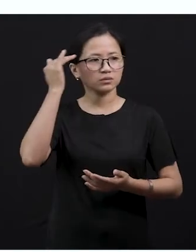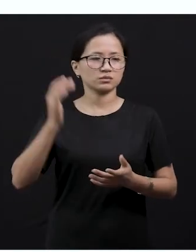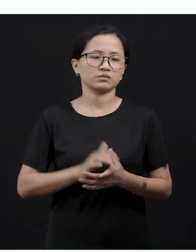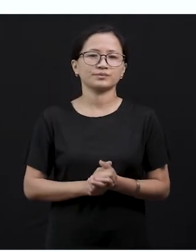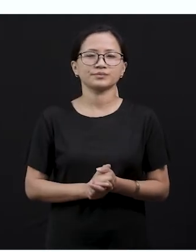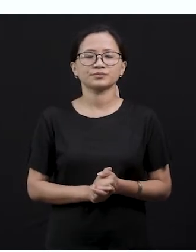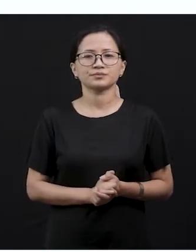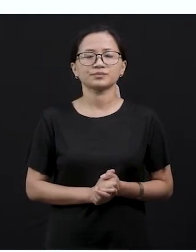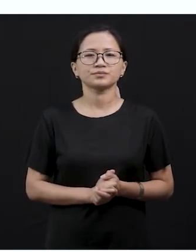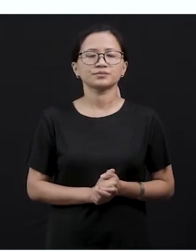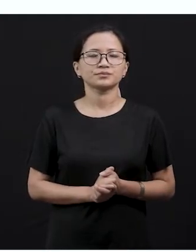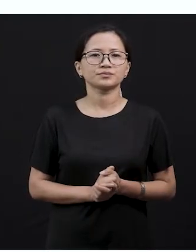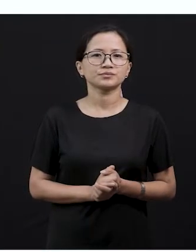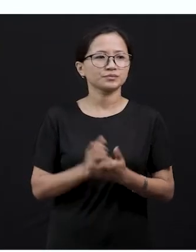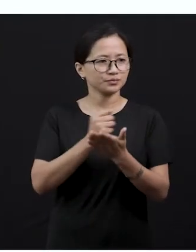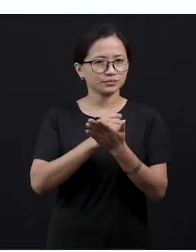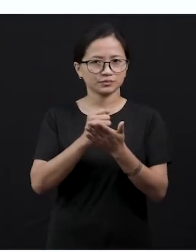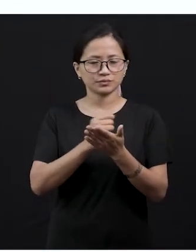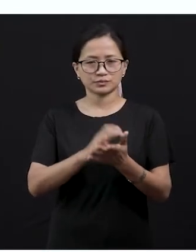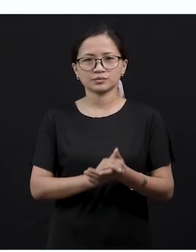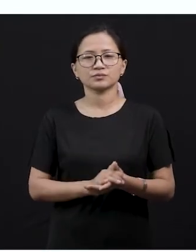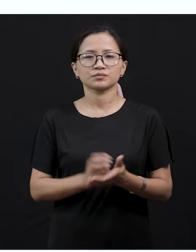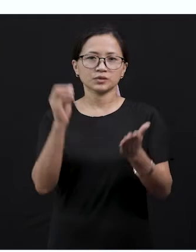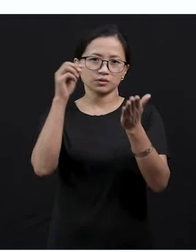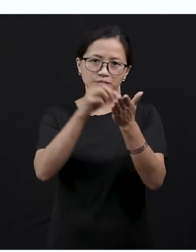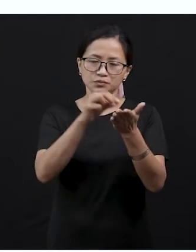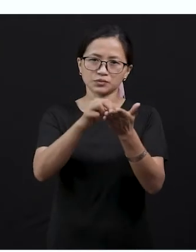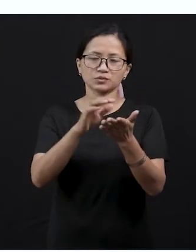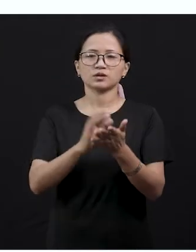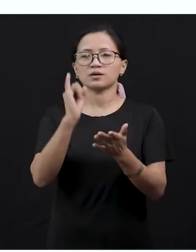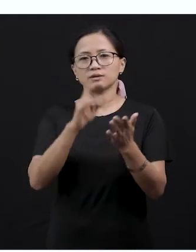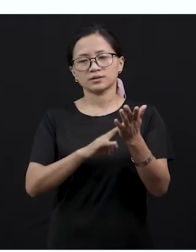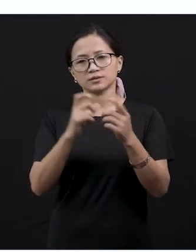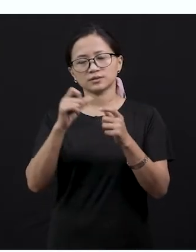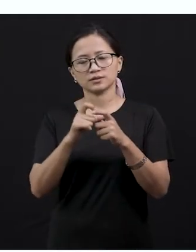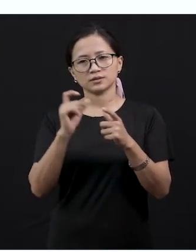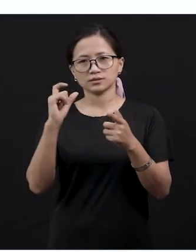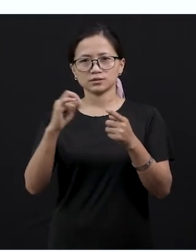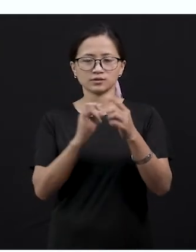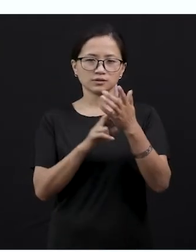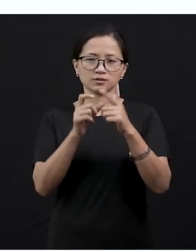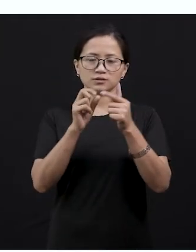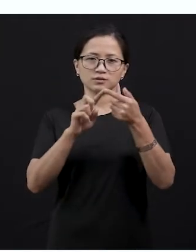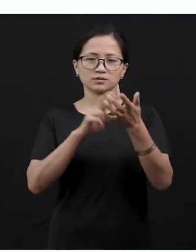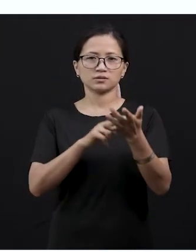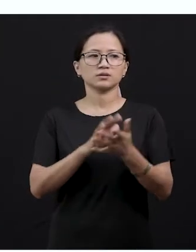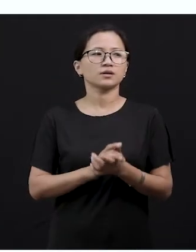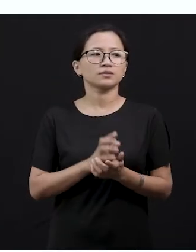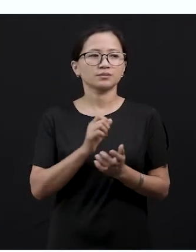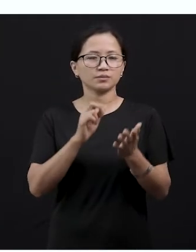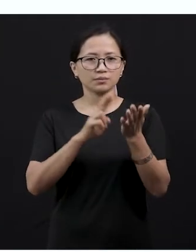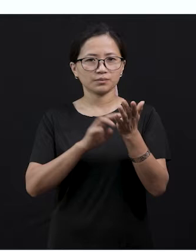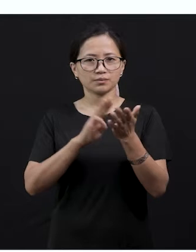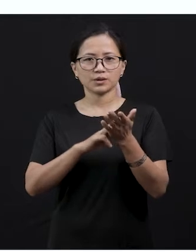they are a Boer family? So we will try to mention those incidents that I've told you last class. Okay, see, Meg